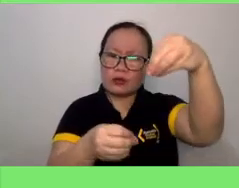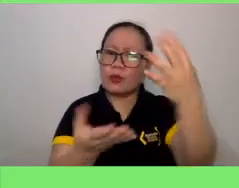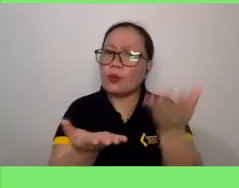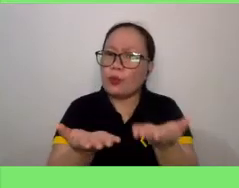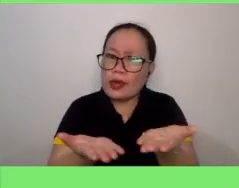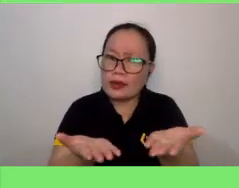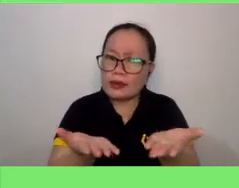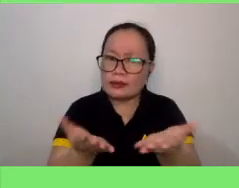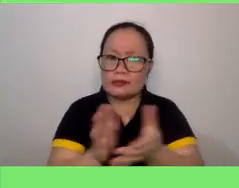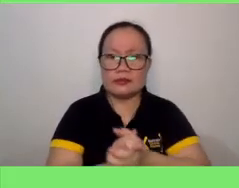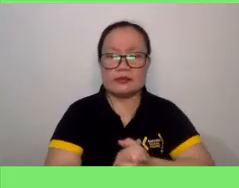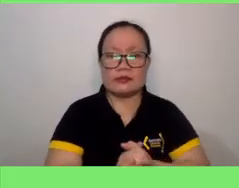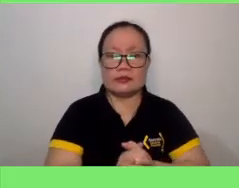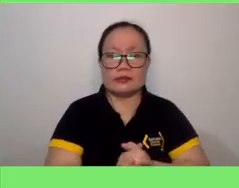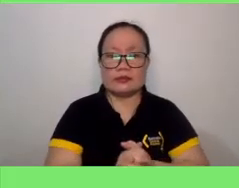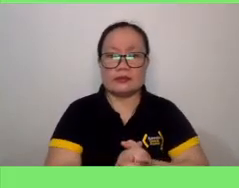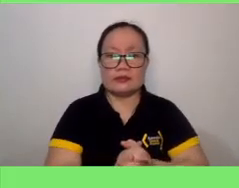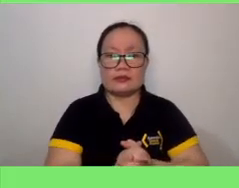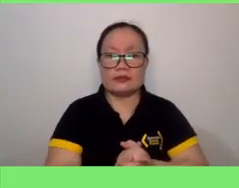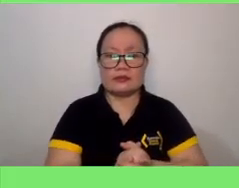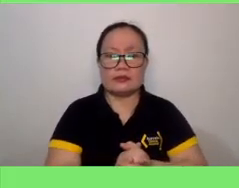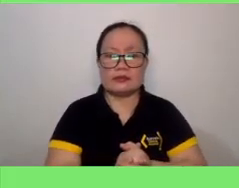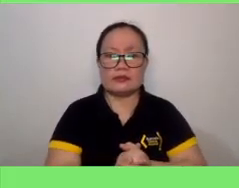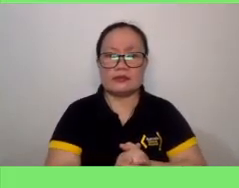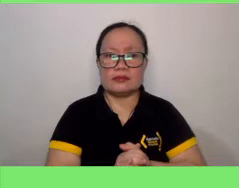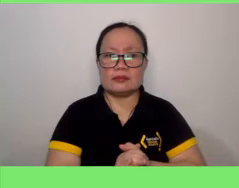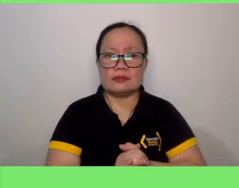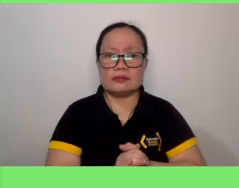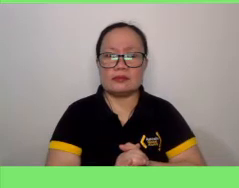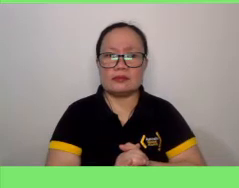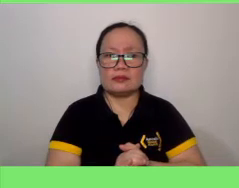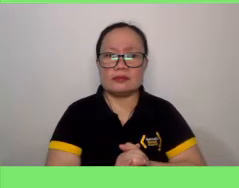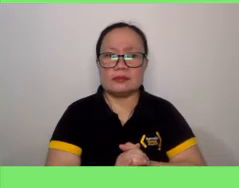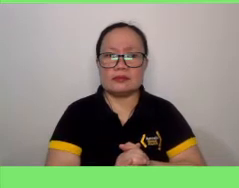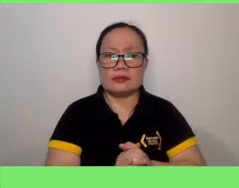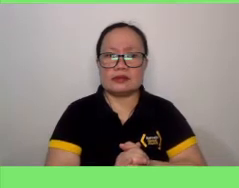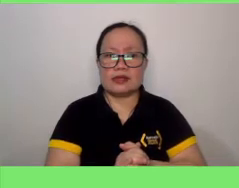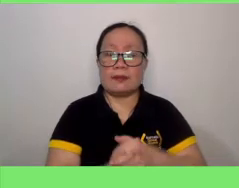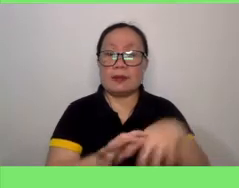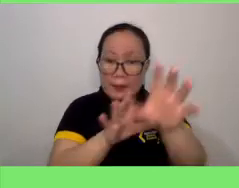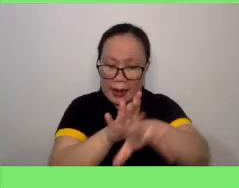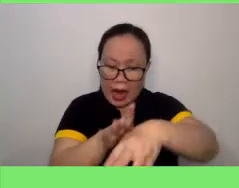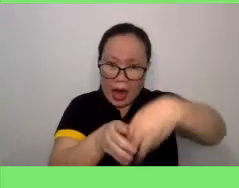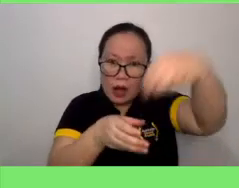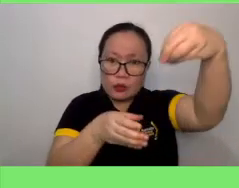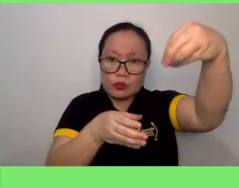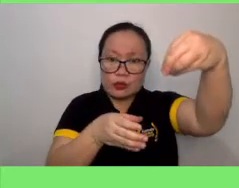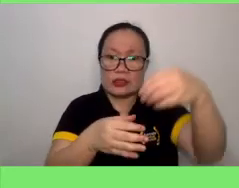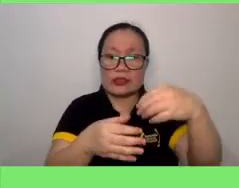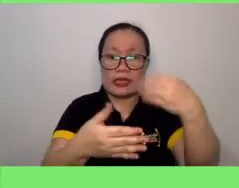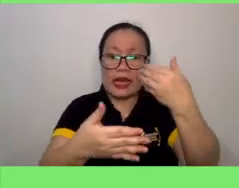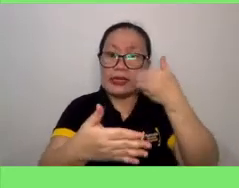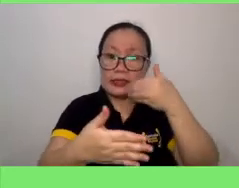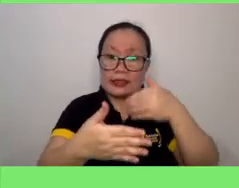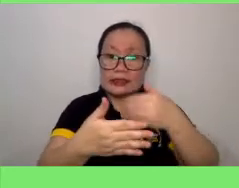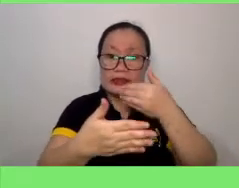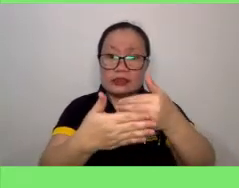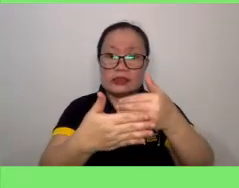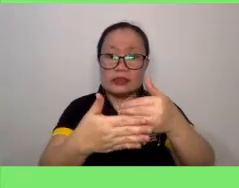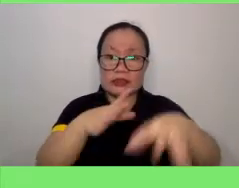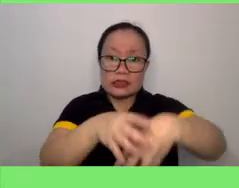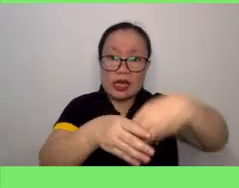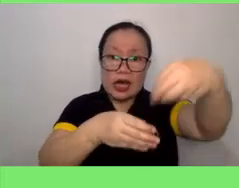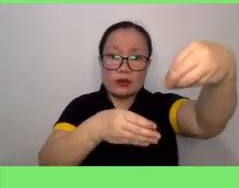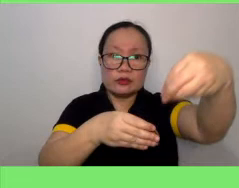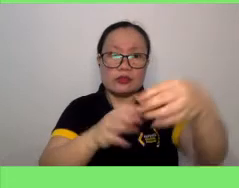binomial, alin dito yung nasa gilid. Okay? Kumbaga parang palabas, malapit sa labas.